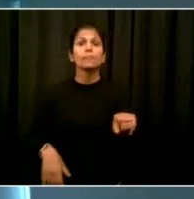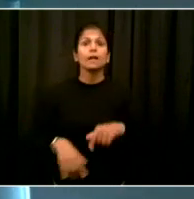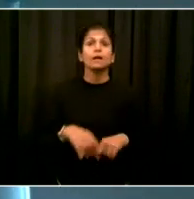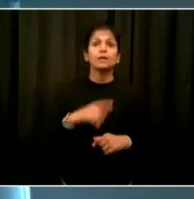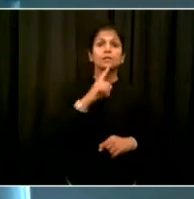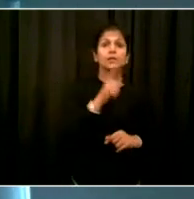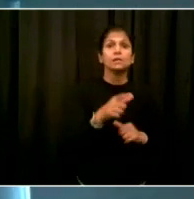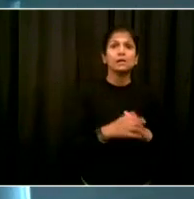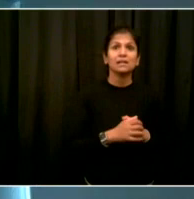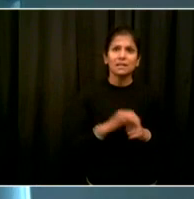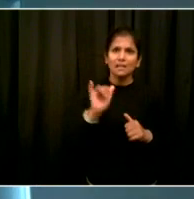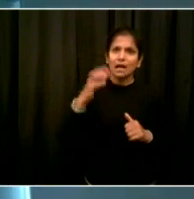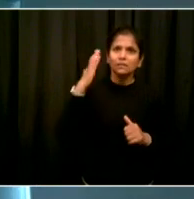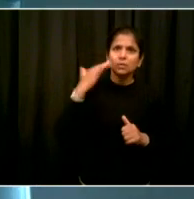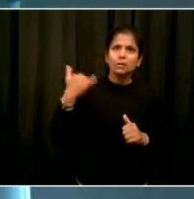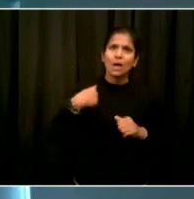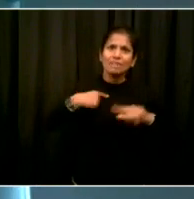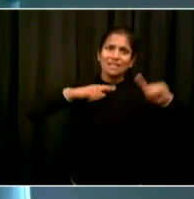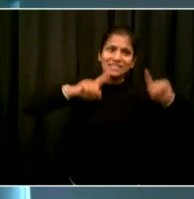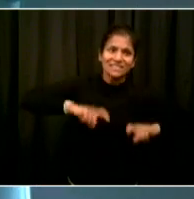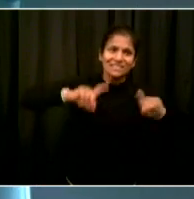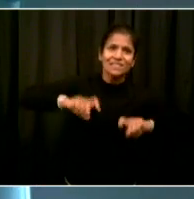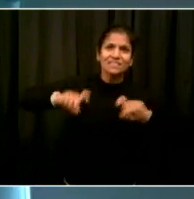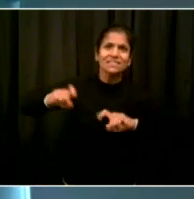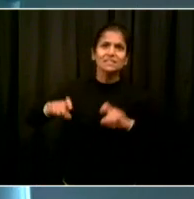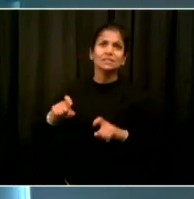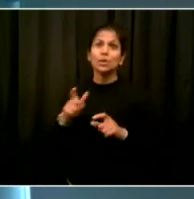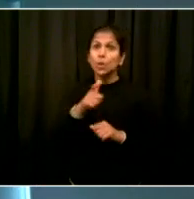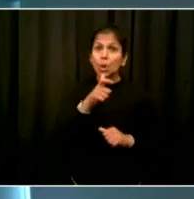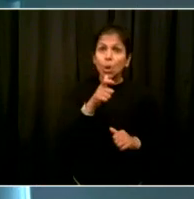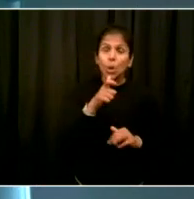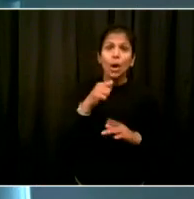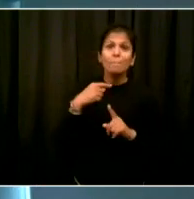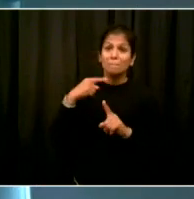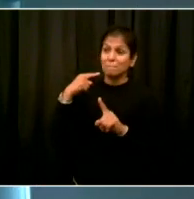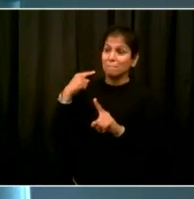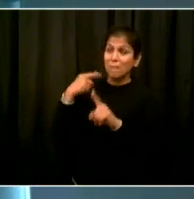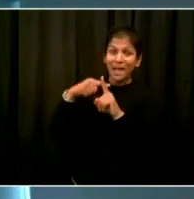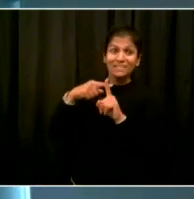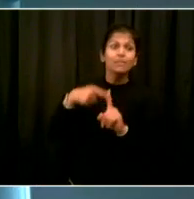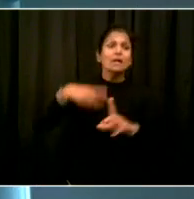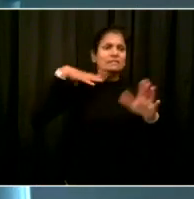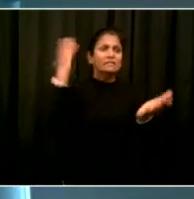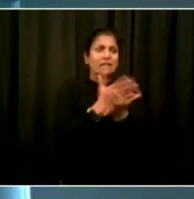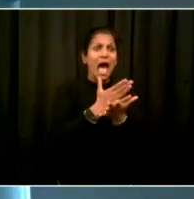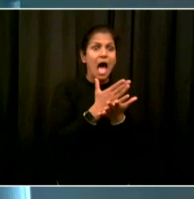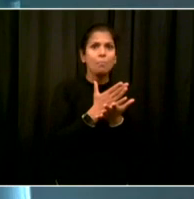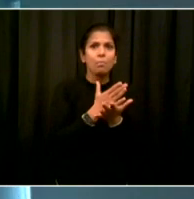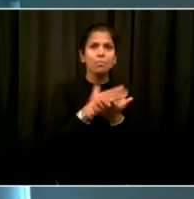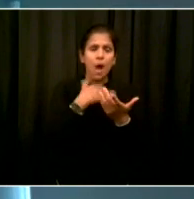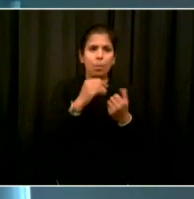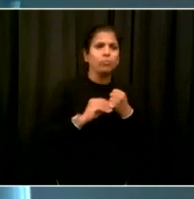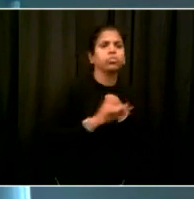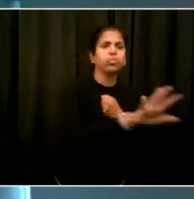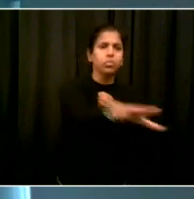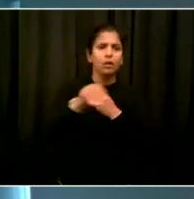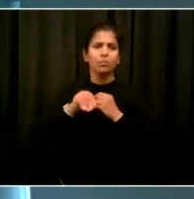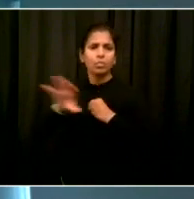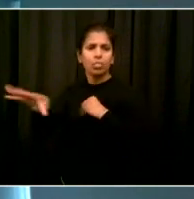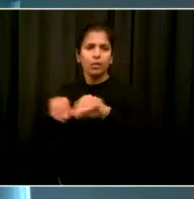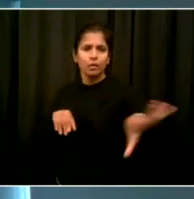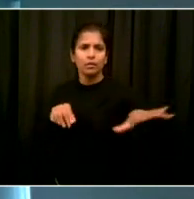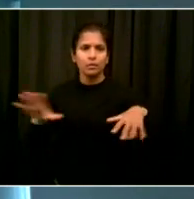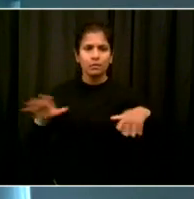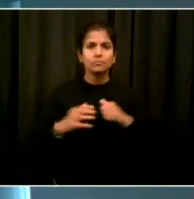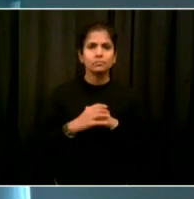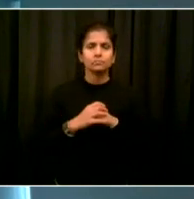those areas. The second point is just a very quick, understanding of epidemiology terms. In an ideal world, we would have